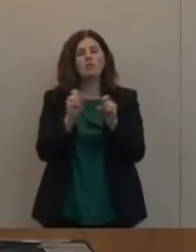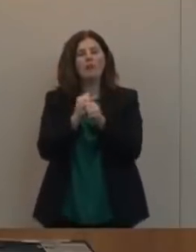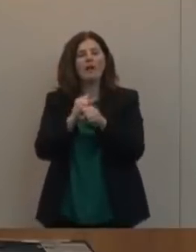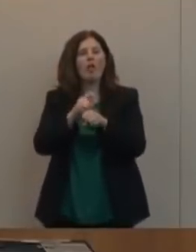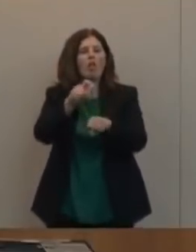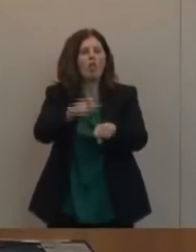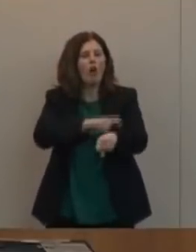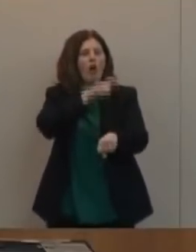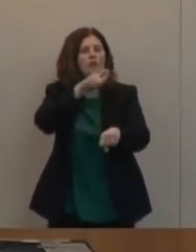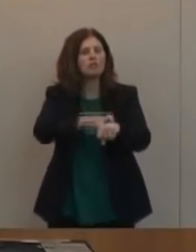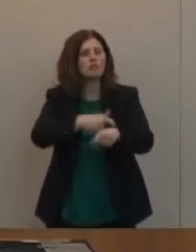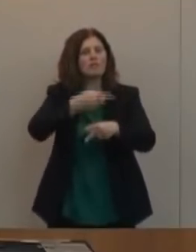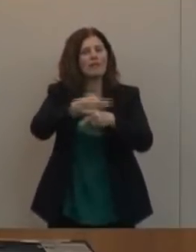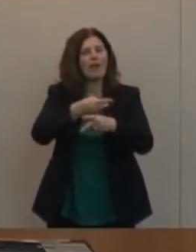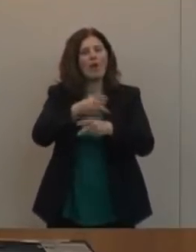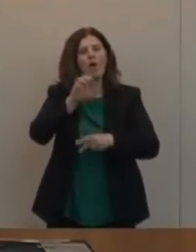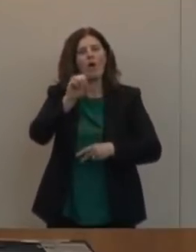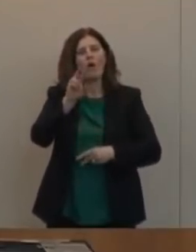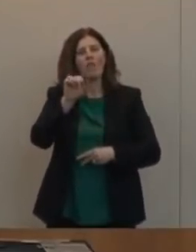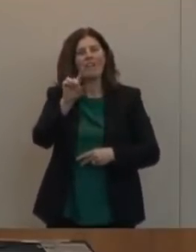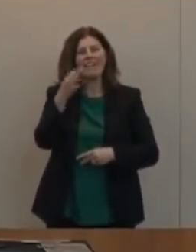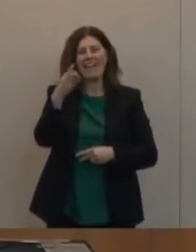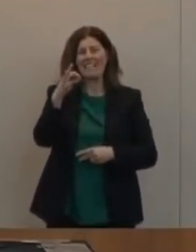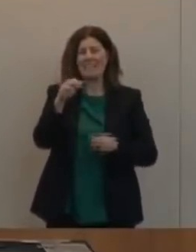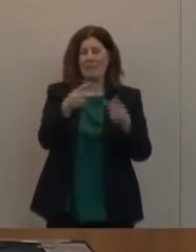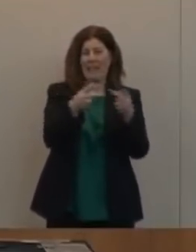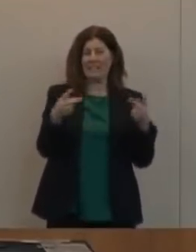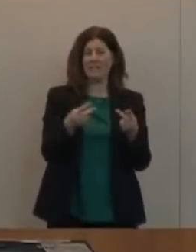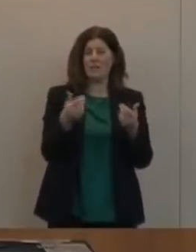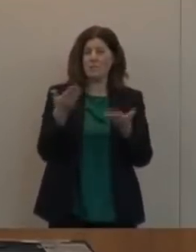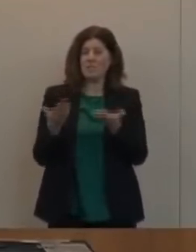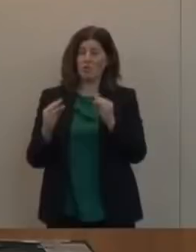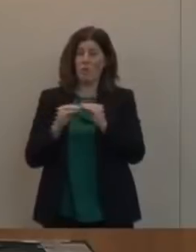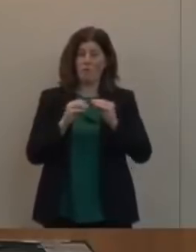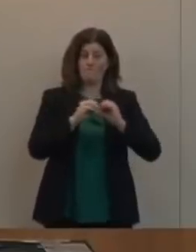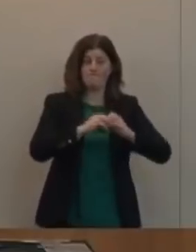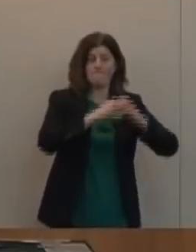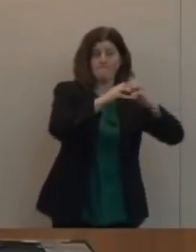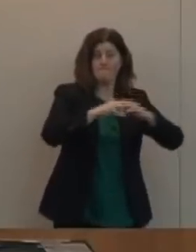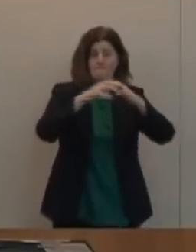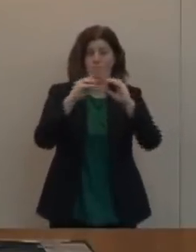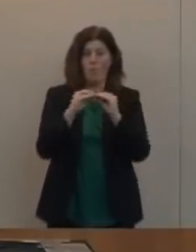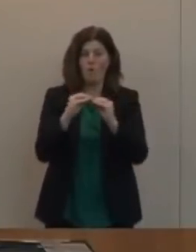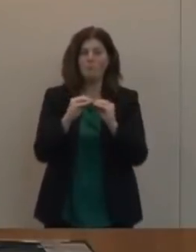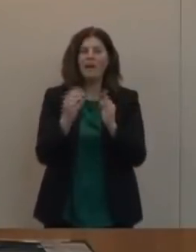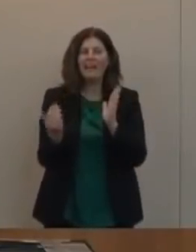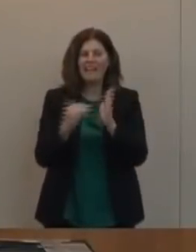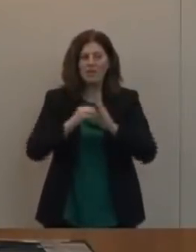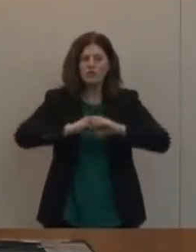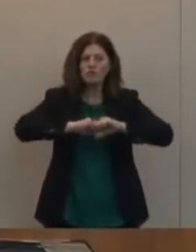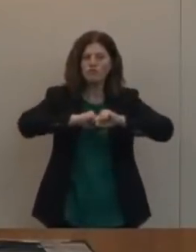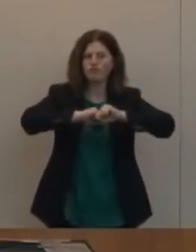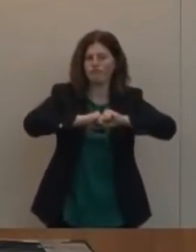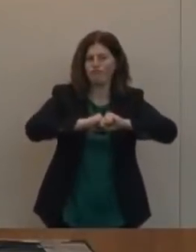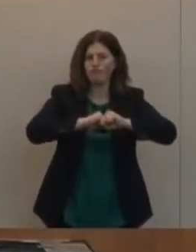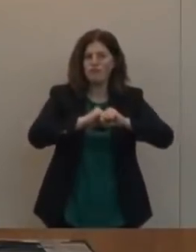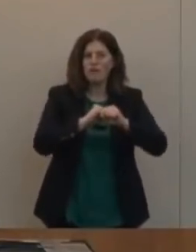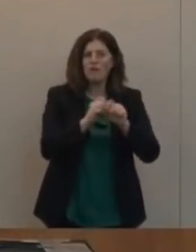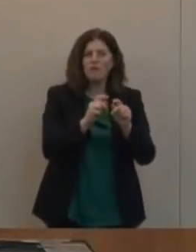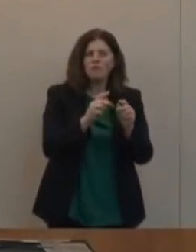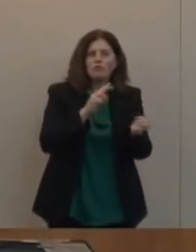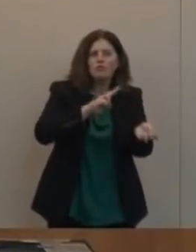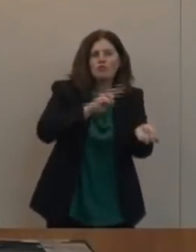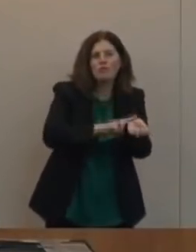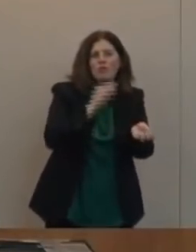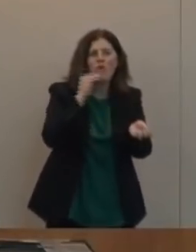care COVID-19, a site, potentially more coming. And again, it's to protect residents in a particular nursing home where we